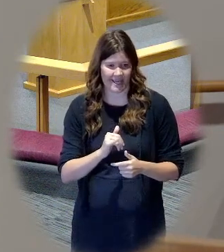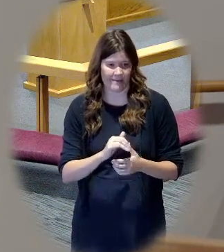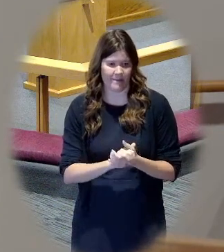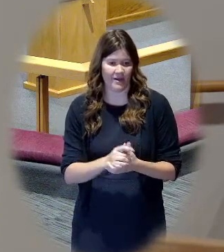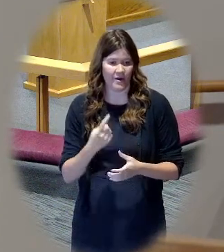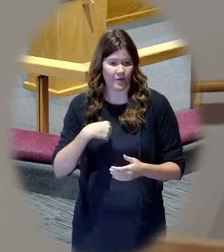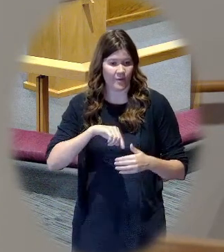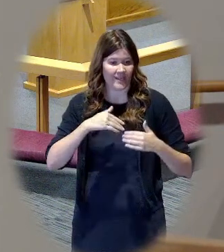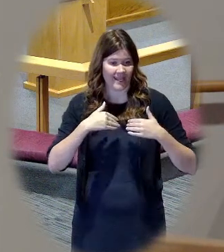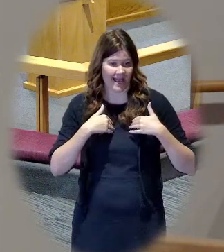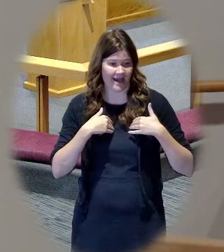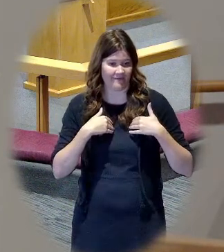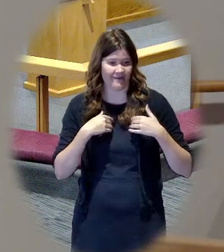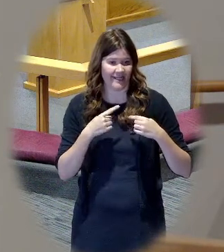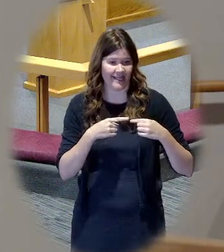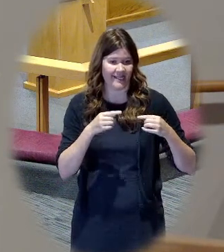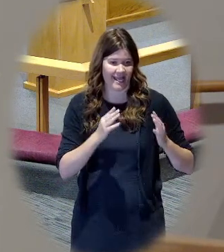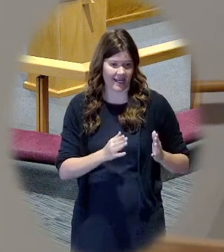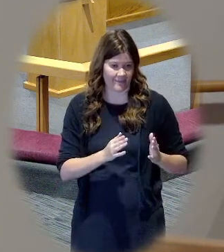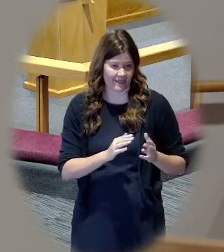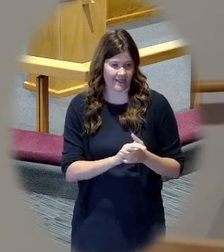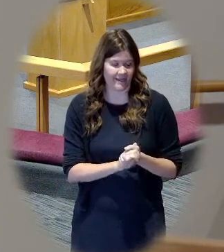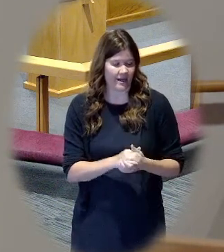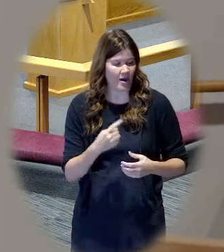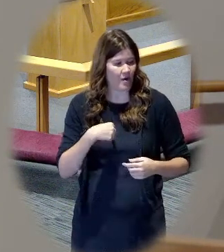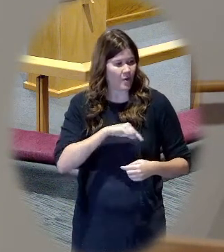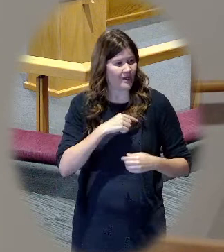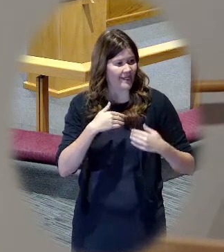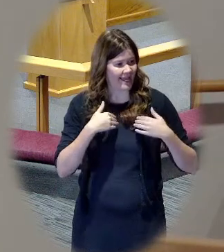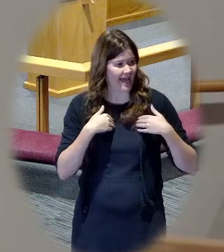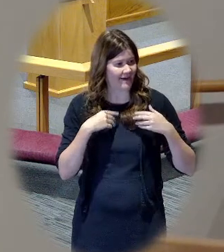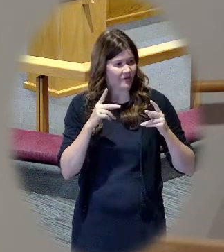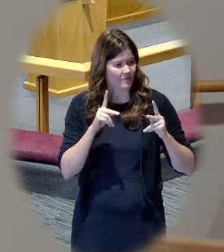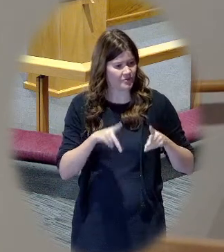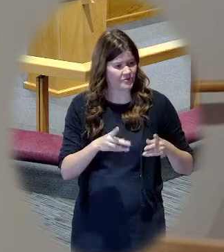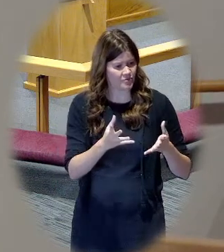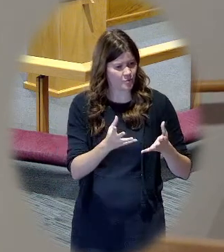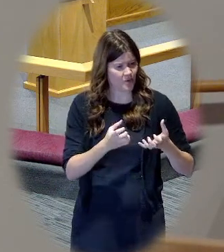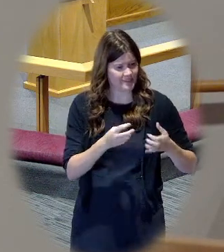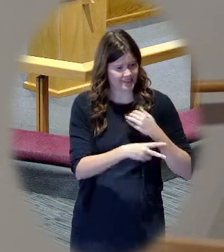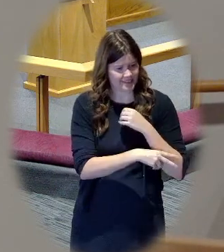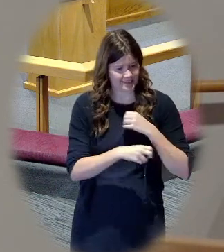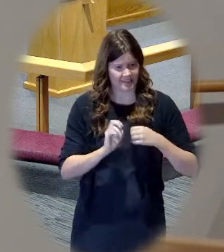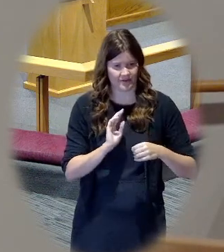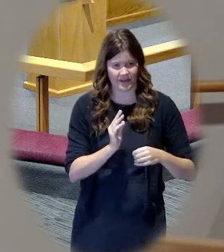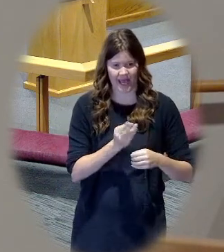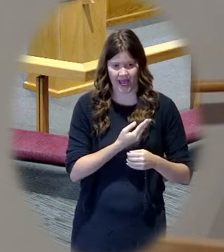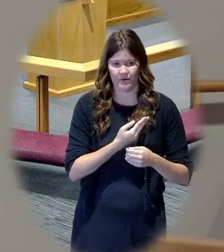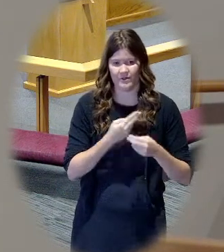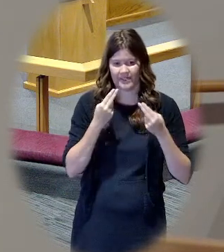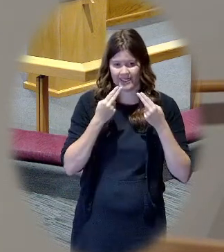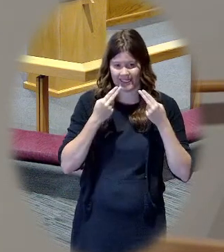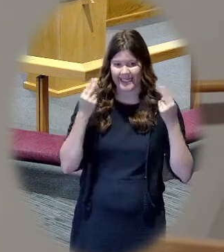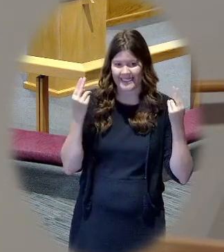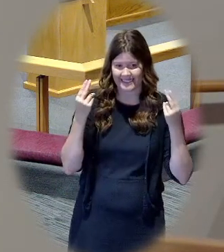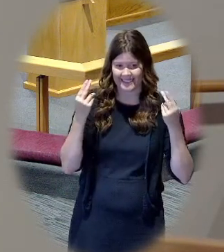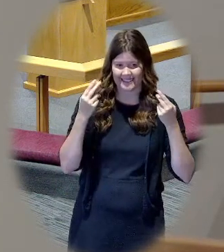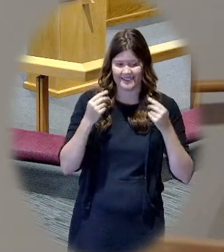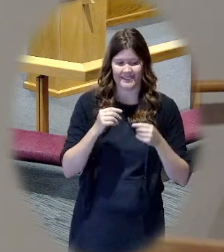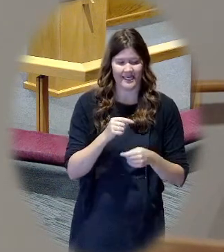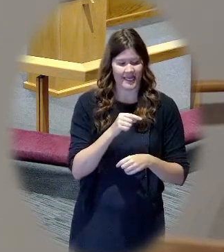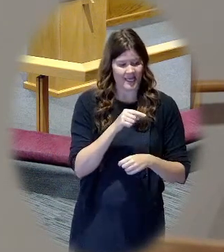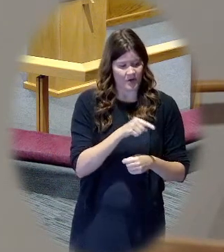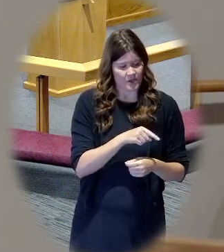adversary. We have somebody who is trying to steal our justification, who's trying to take